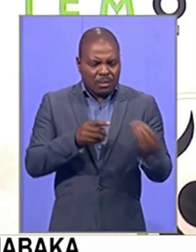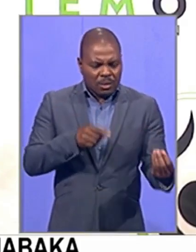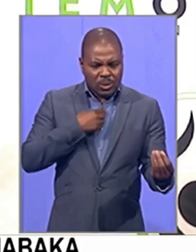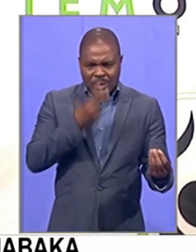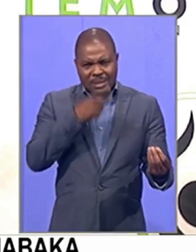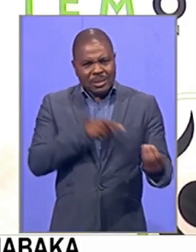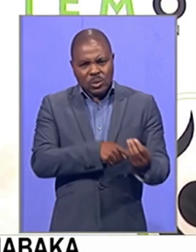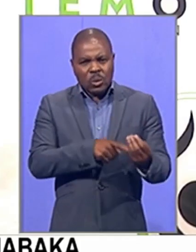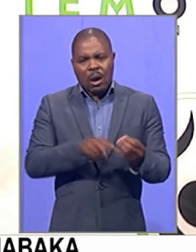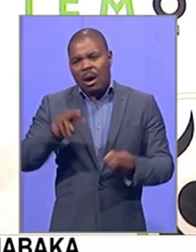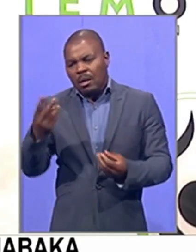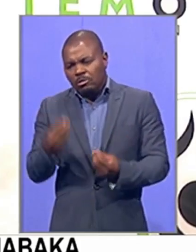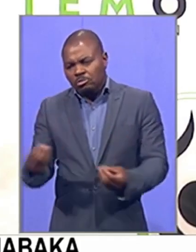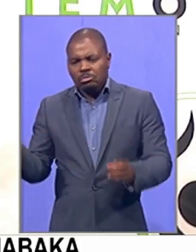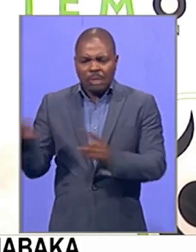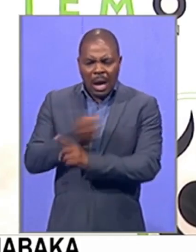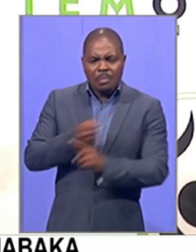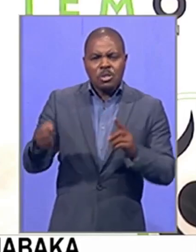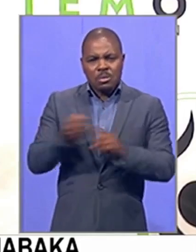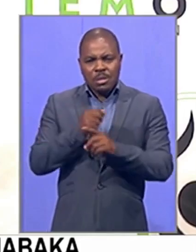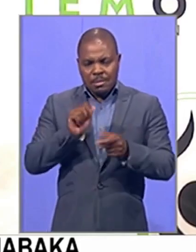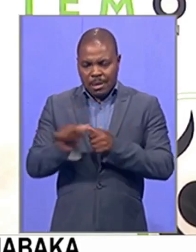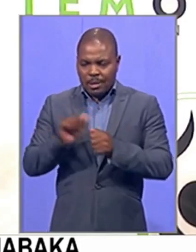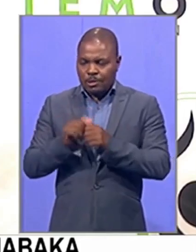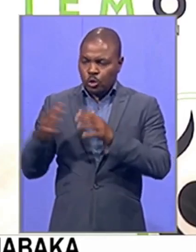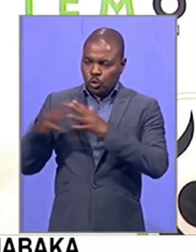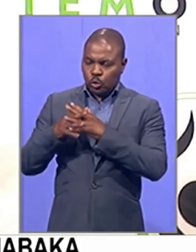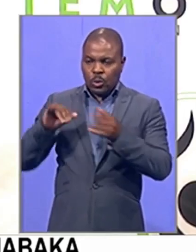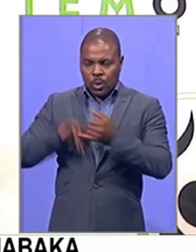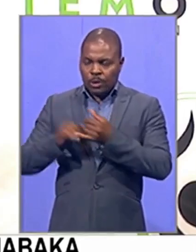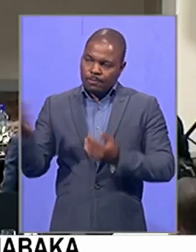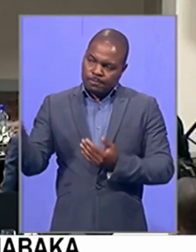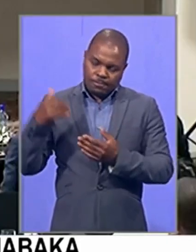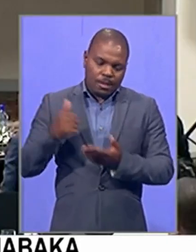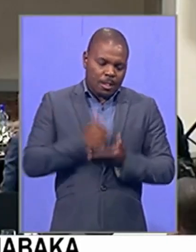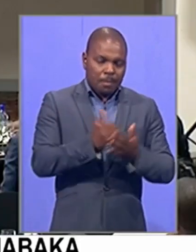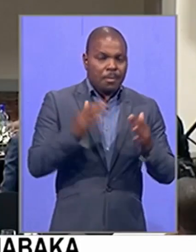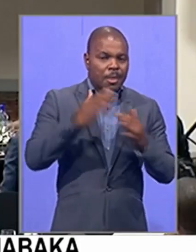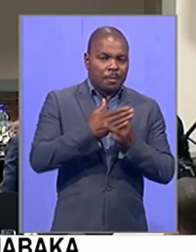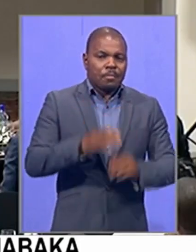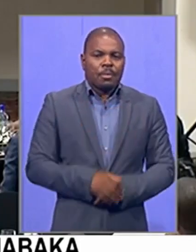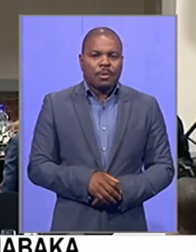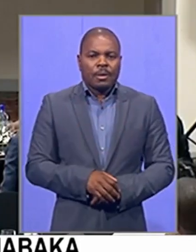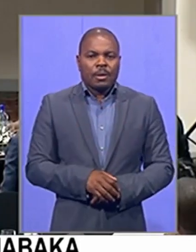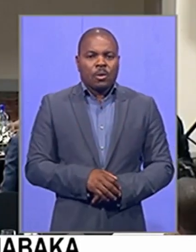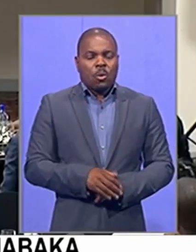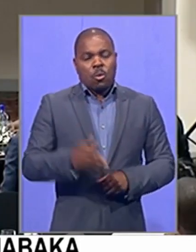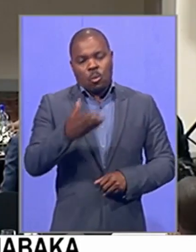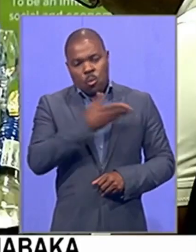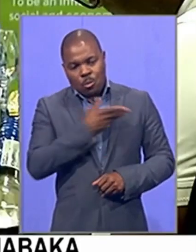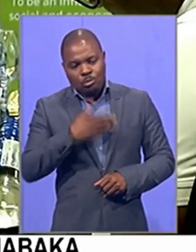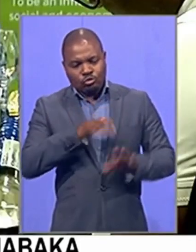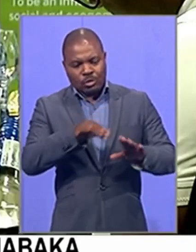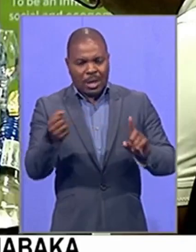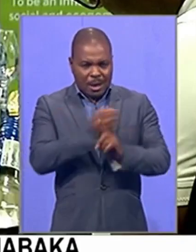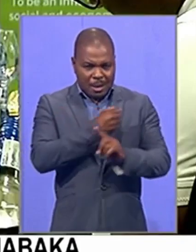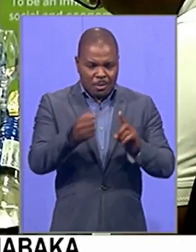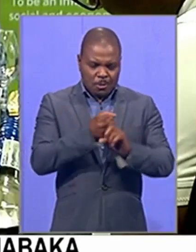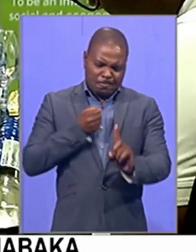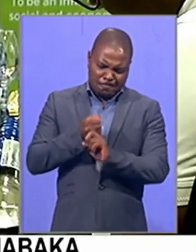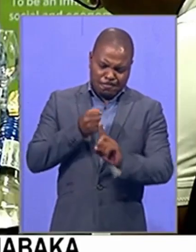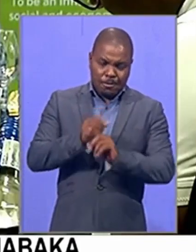gore rata go betsa ba bang, then as social workers we intervene on that. Le mororo go lwantshiwa tshotlako ya basadi le bana bangwe ba re